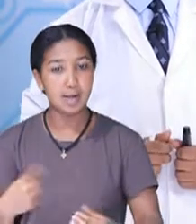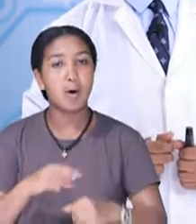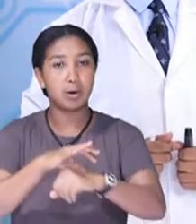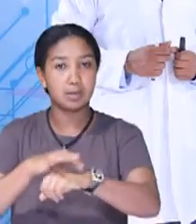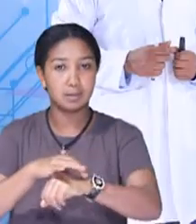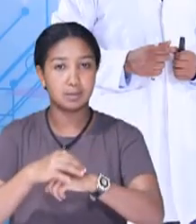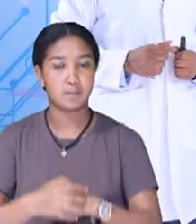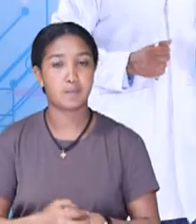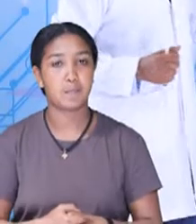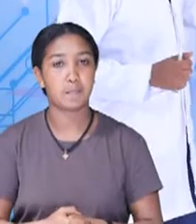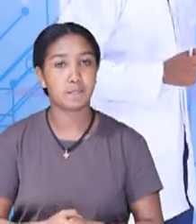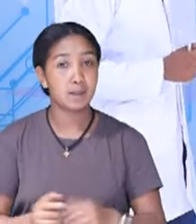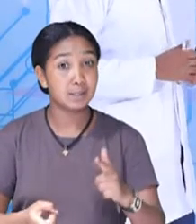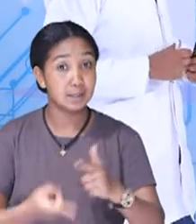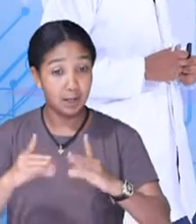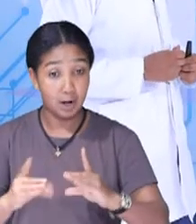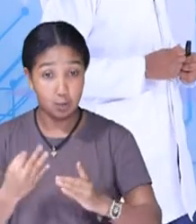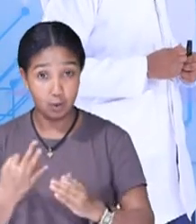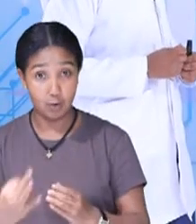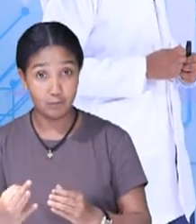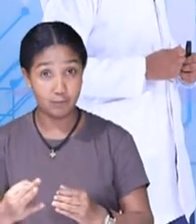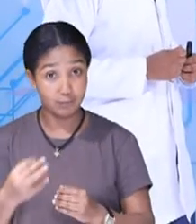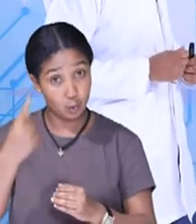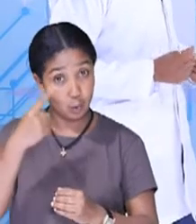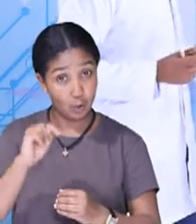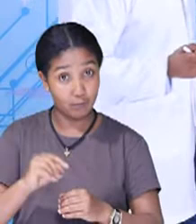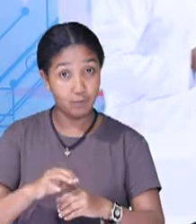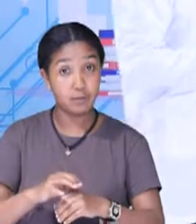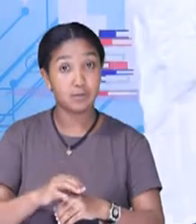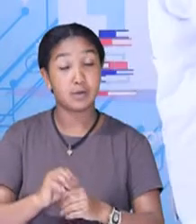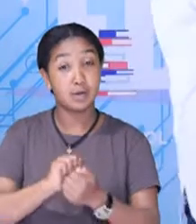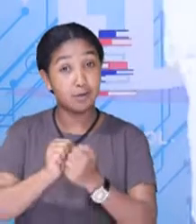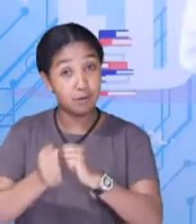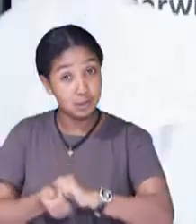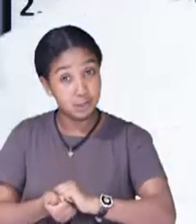earth. The second category of theories of evolution